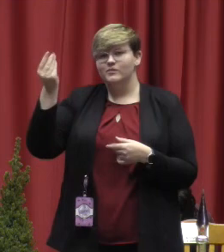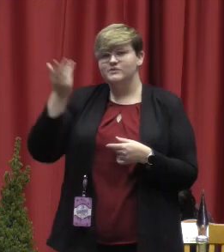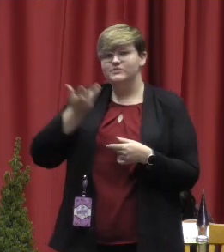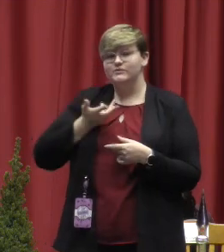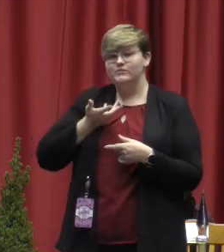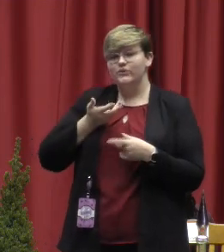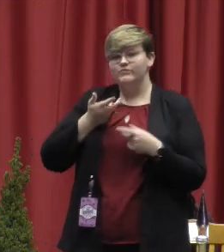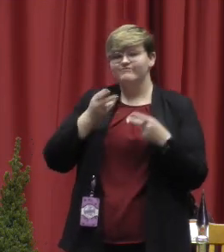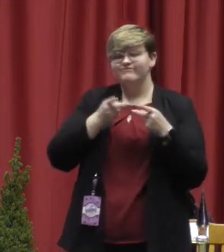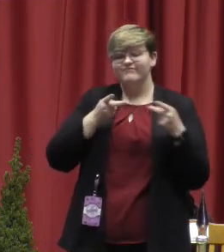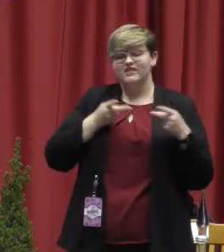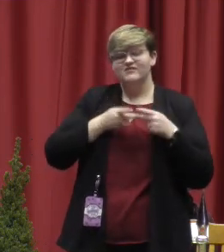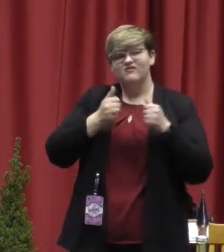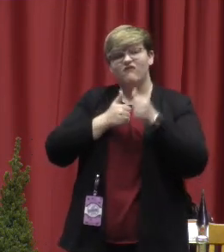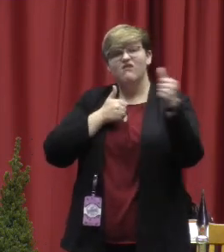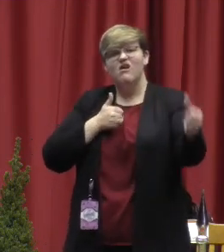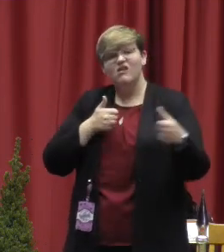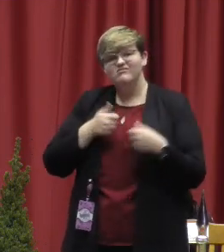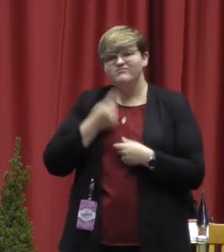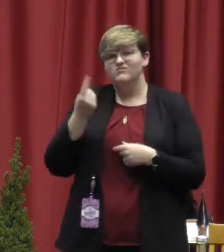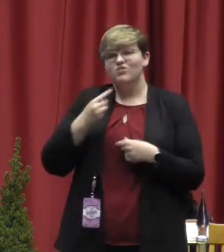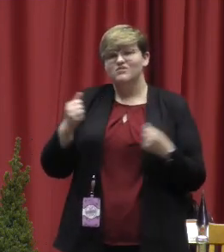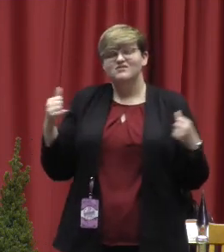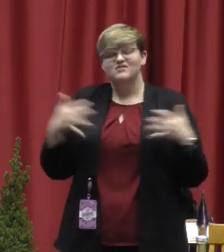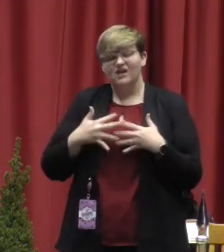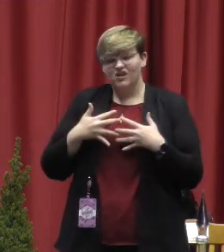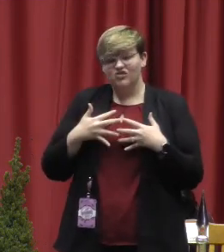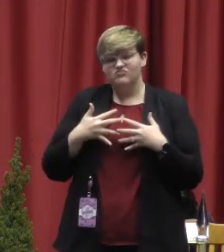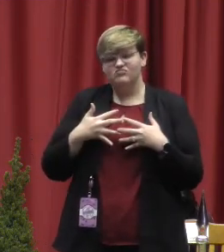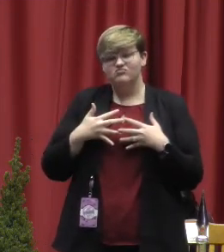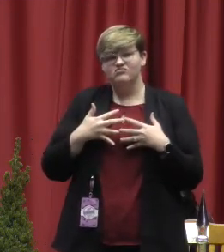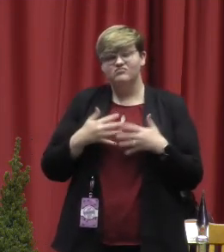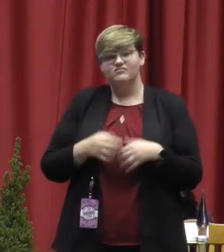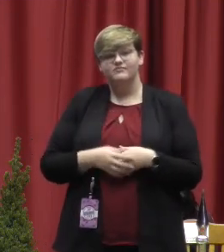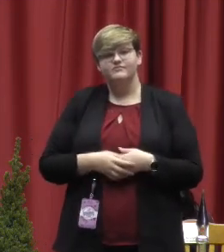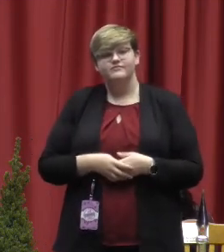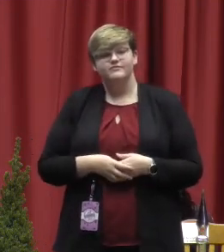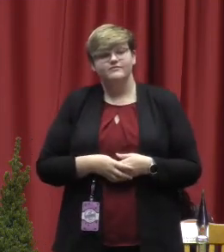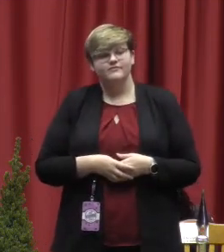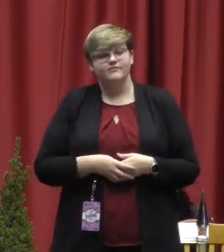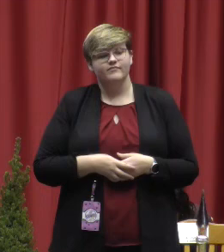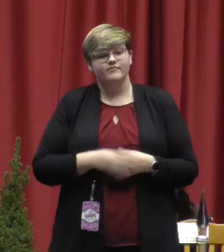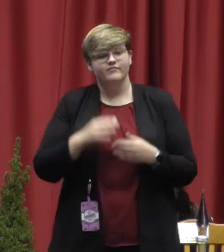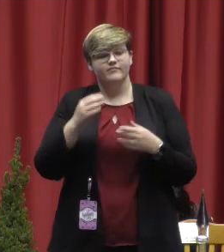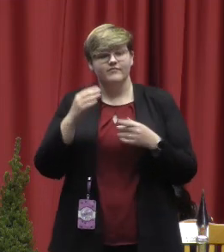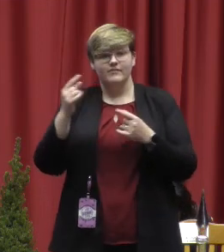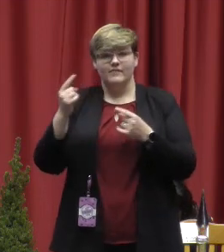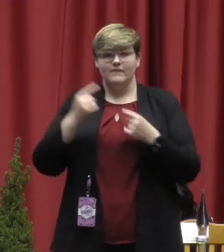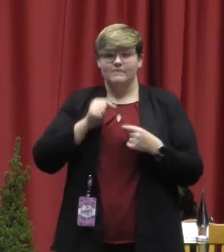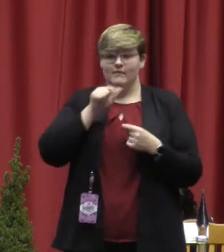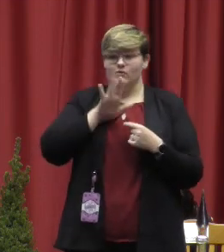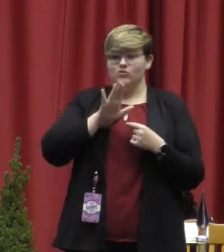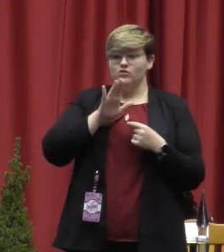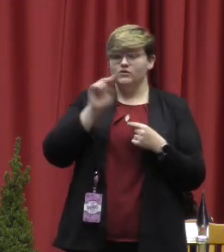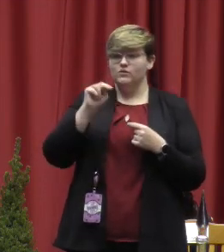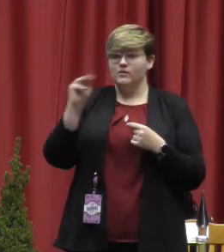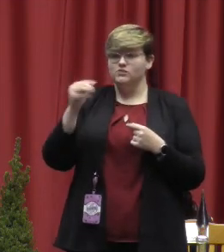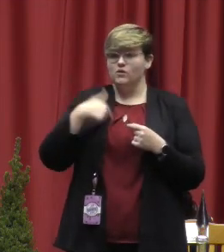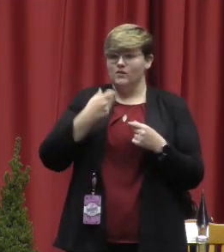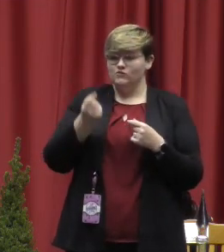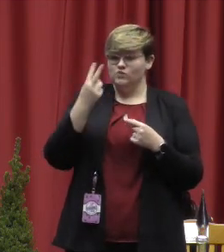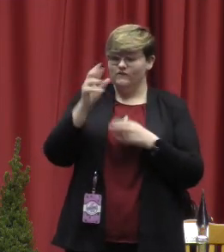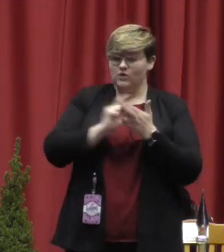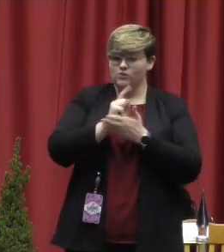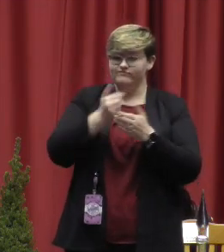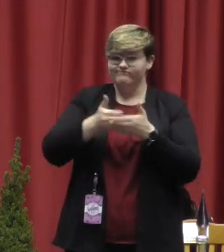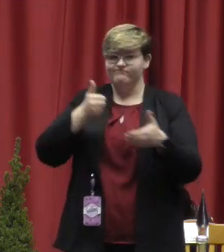places were too far. We were always scared of the unknown. Being in Albuquerque, New Mexico currently, I'm 12 hours away from